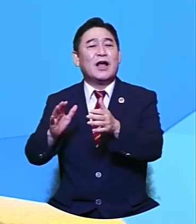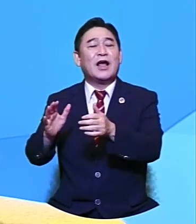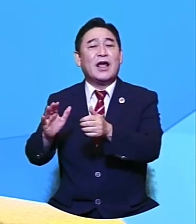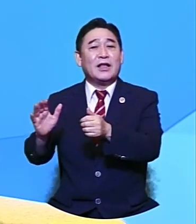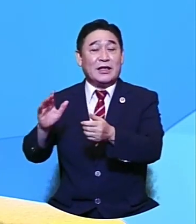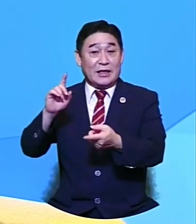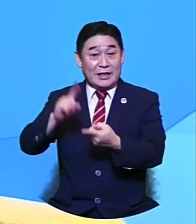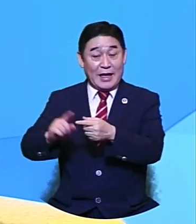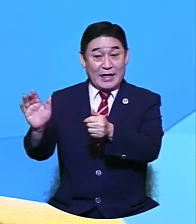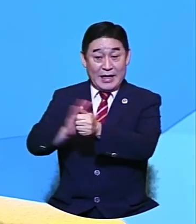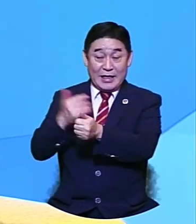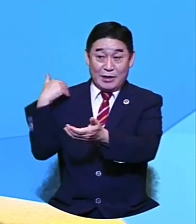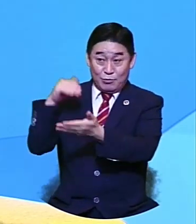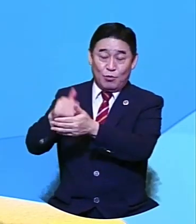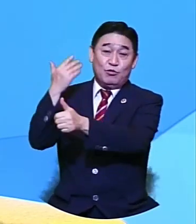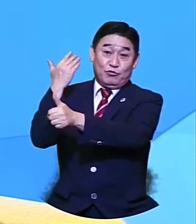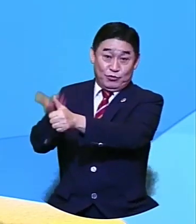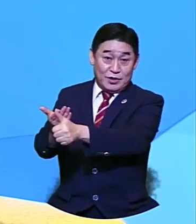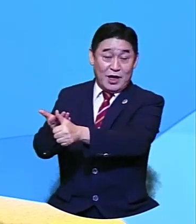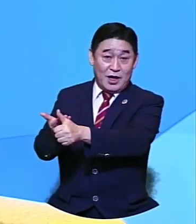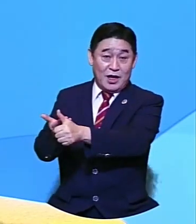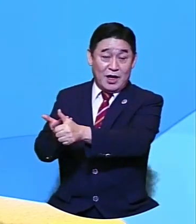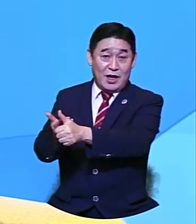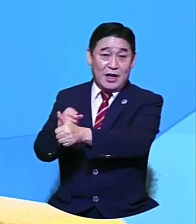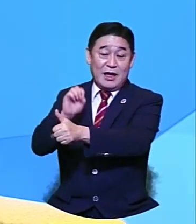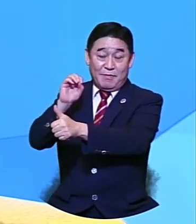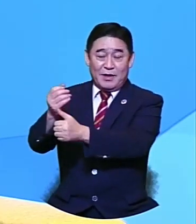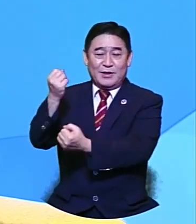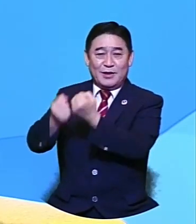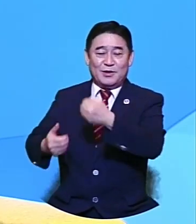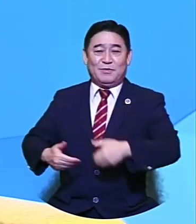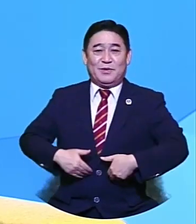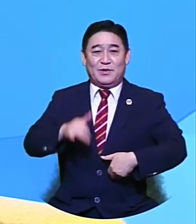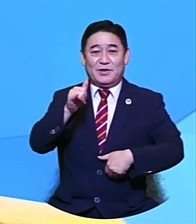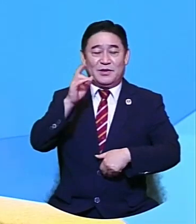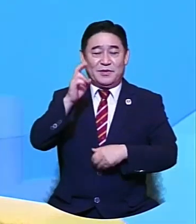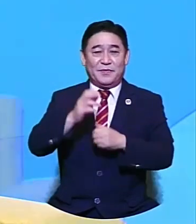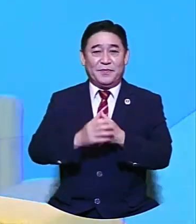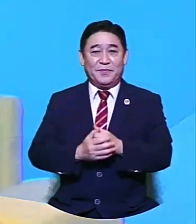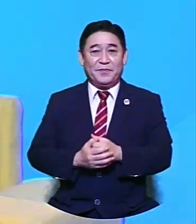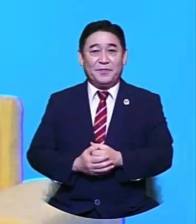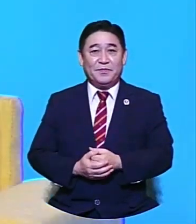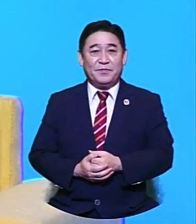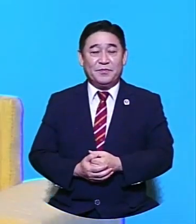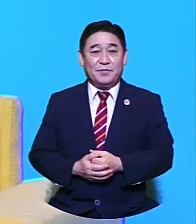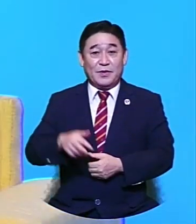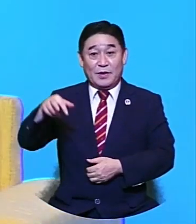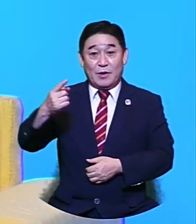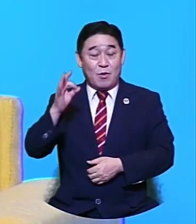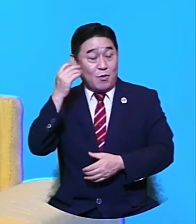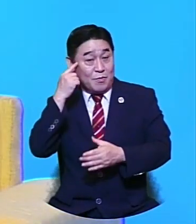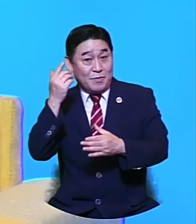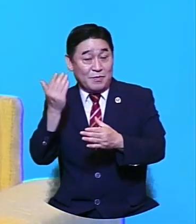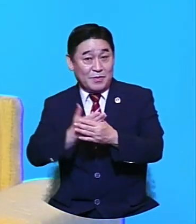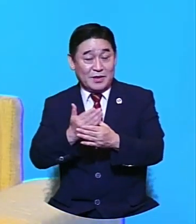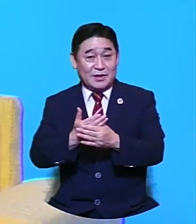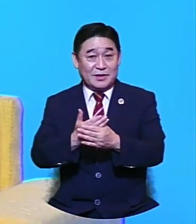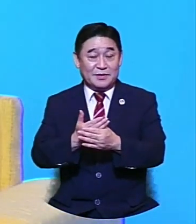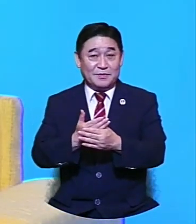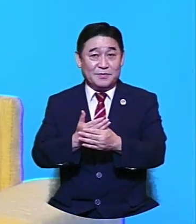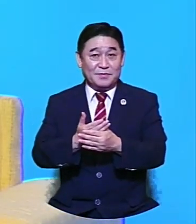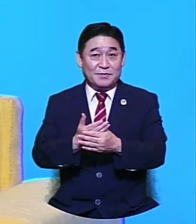the comment as an economist. Thank you. Thank you very much, Dr. Song, for your question. Two very